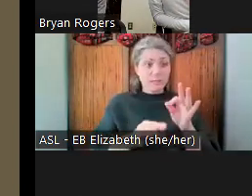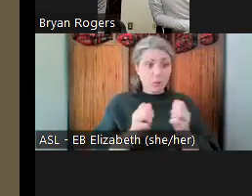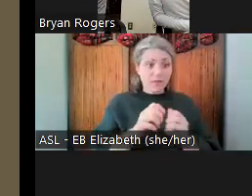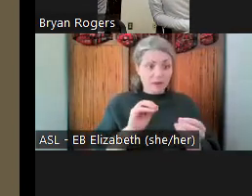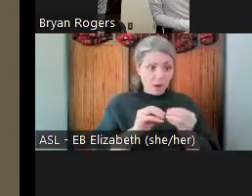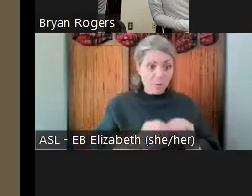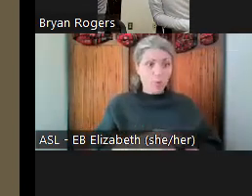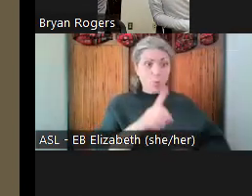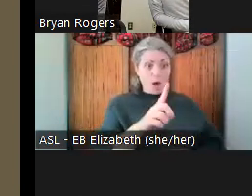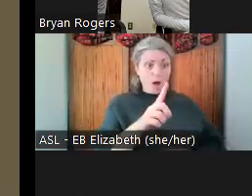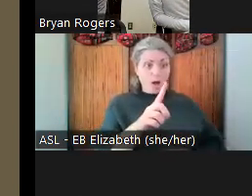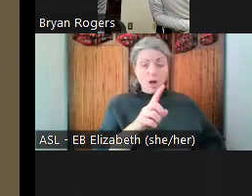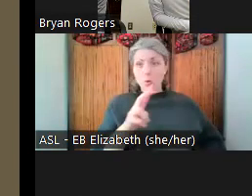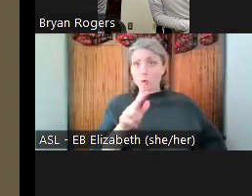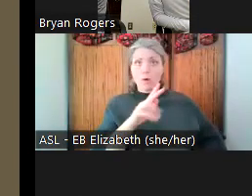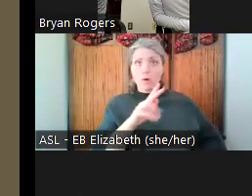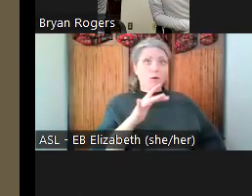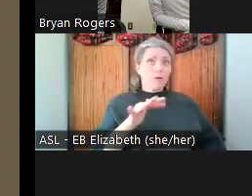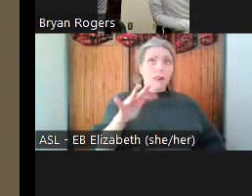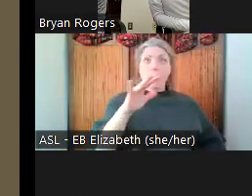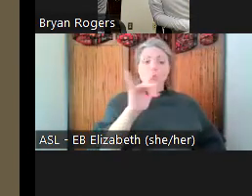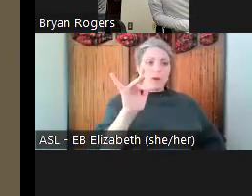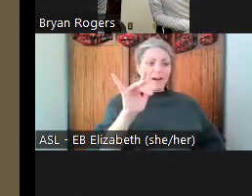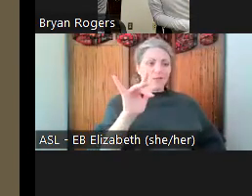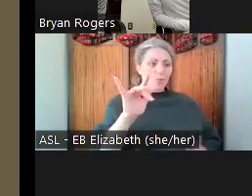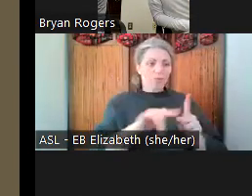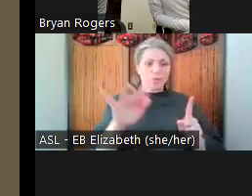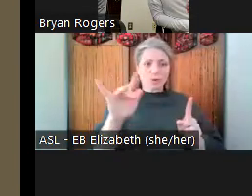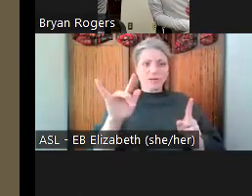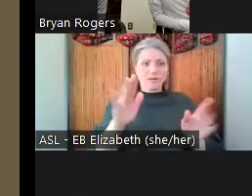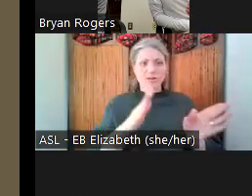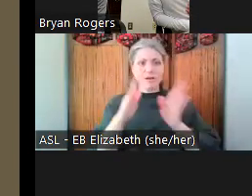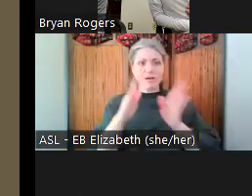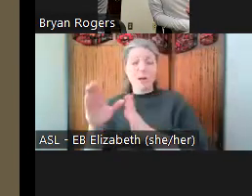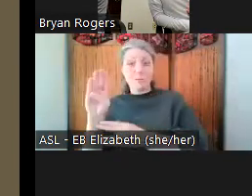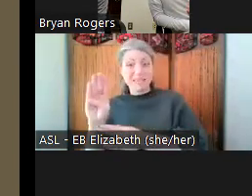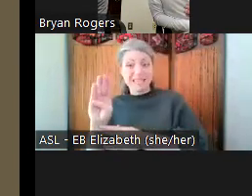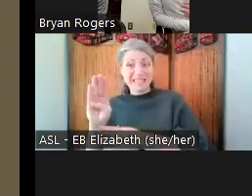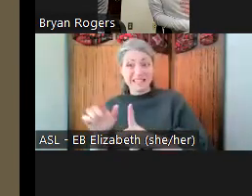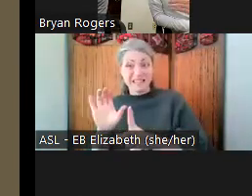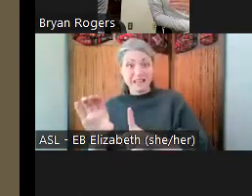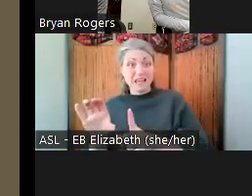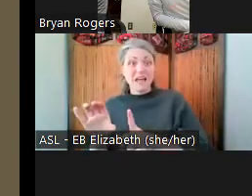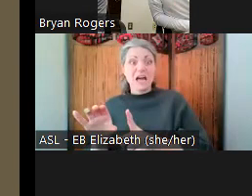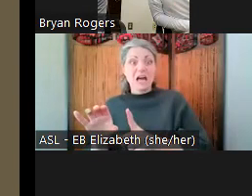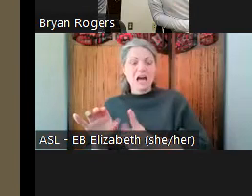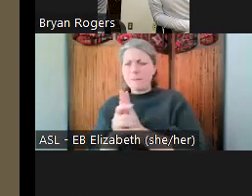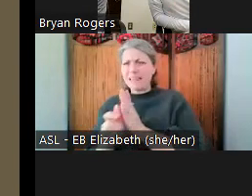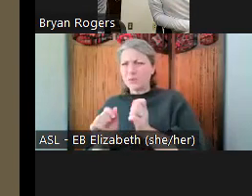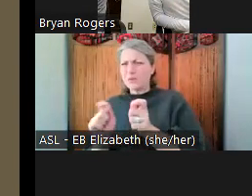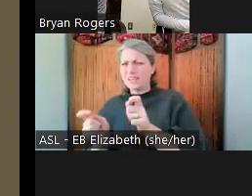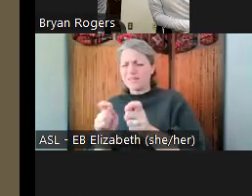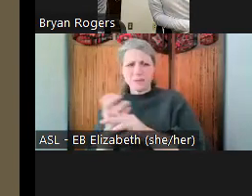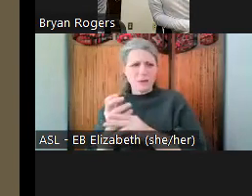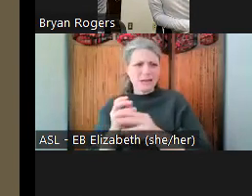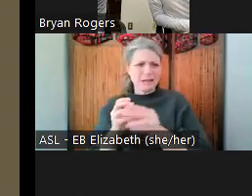1 to 25, so sequencing and just numbers. The trails B being that ability to shift between number